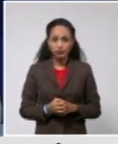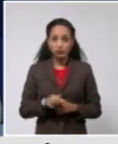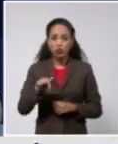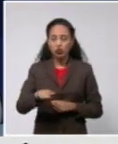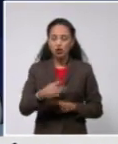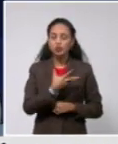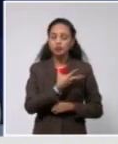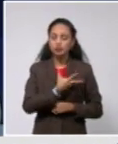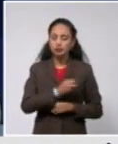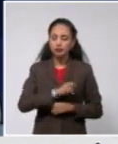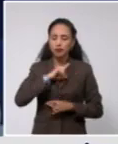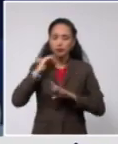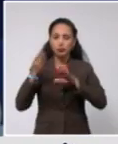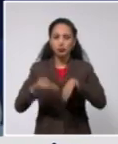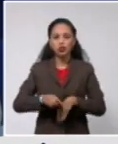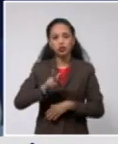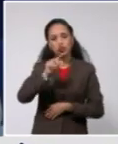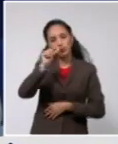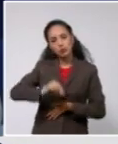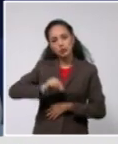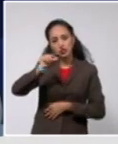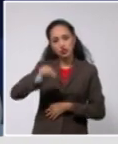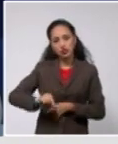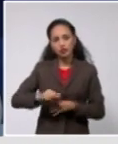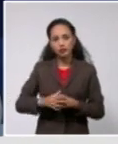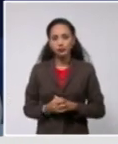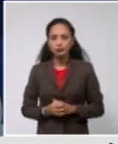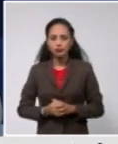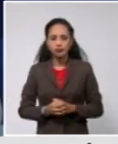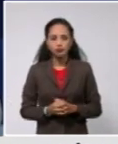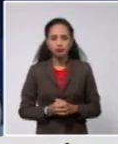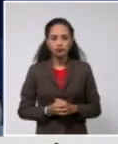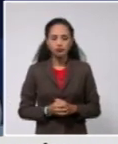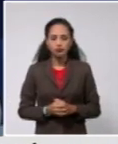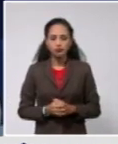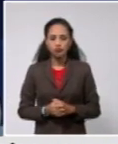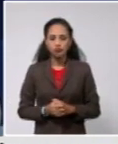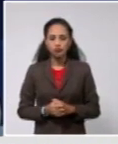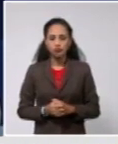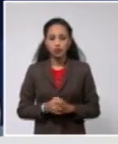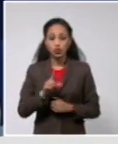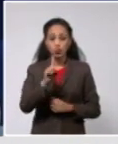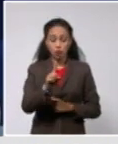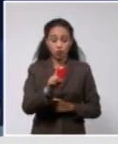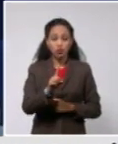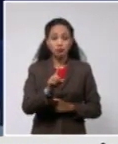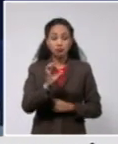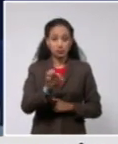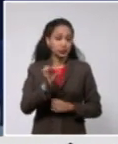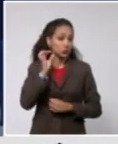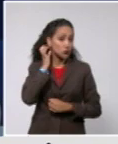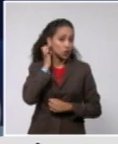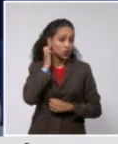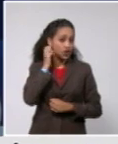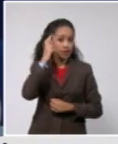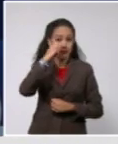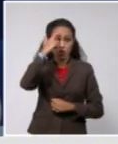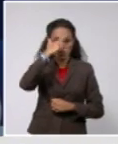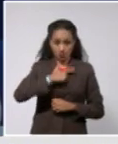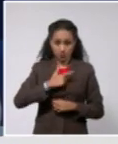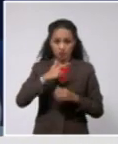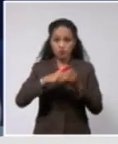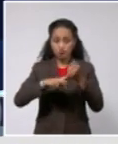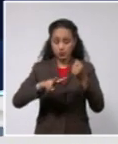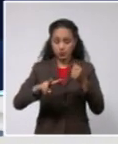the unfortunate news of the death of 2 people with COVID-19 yesterday. The first